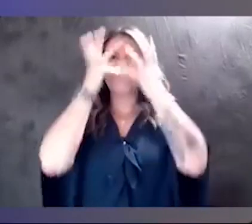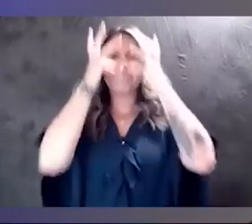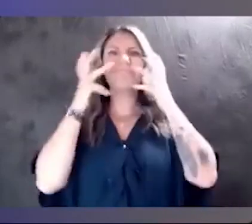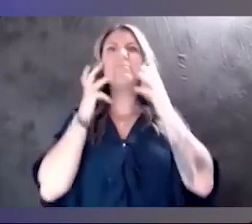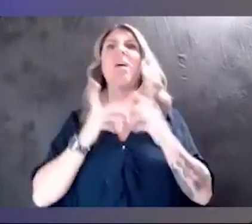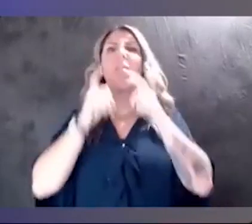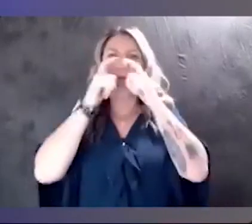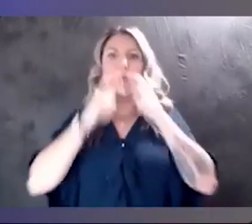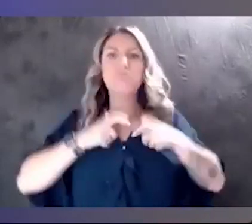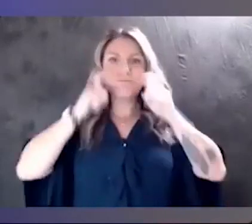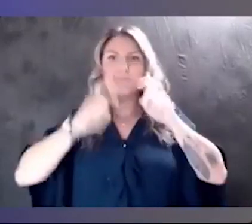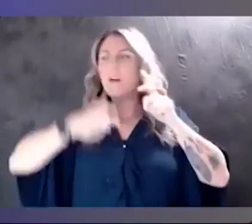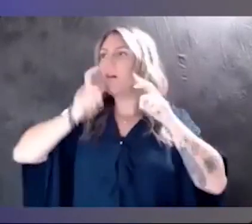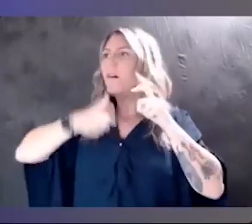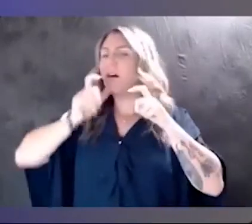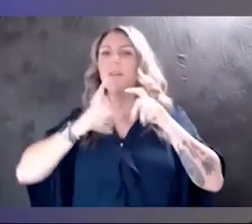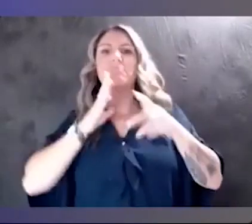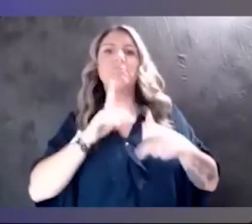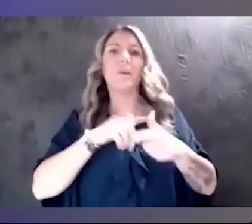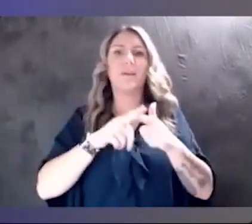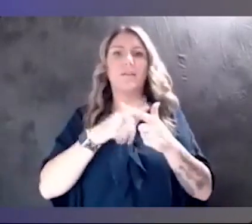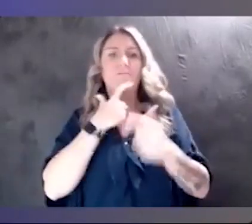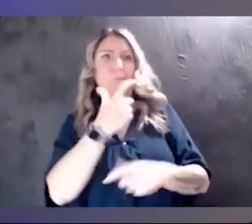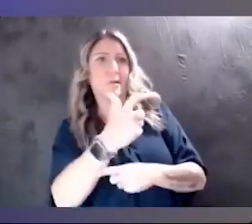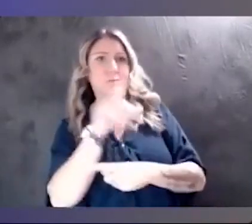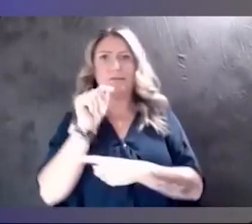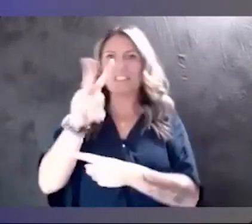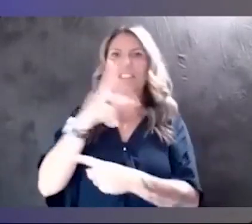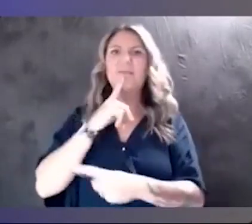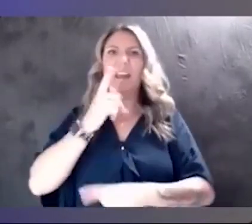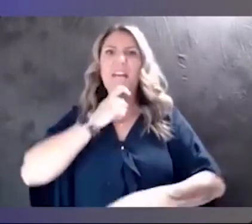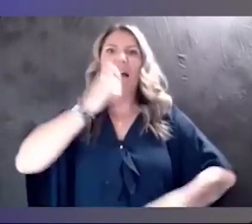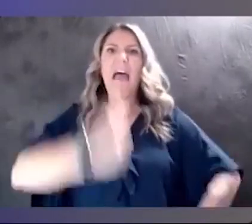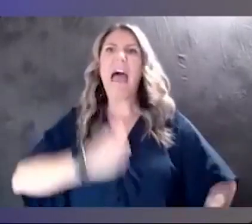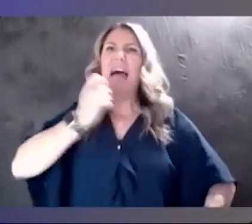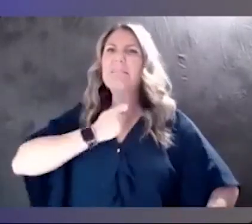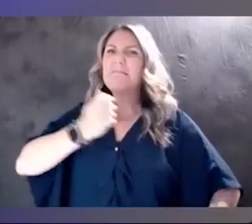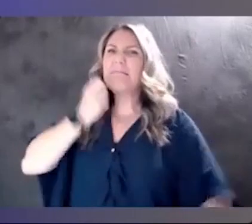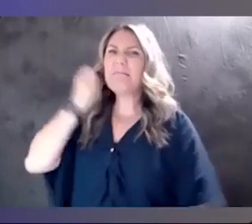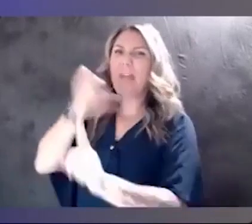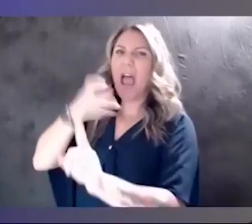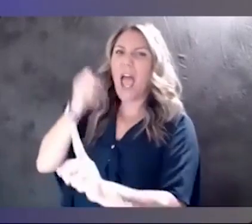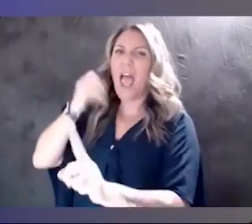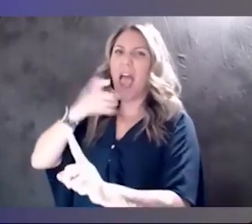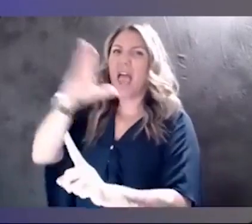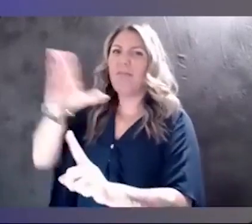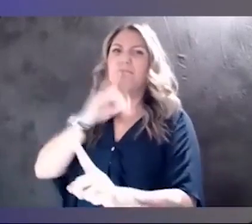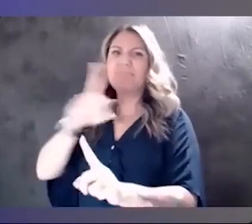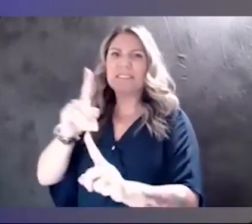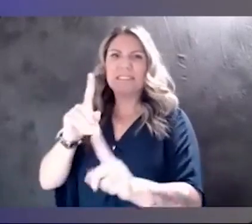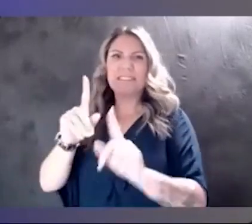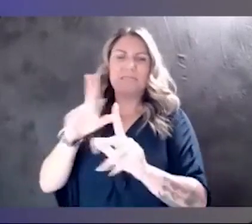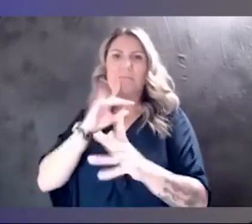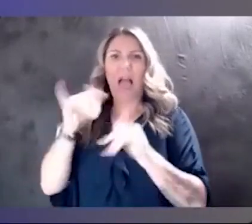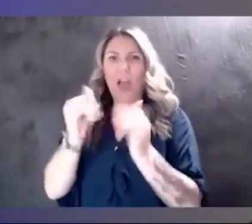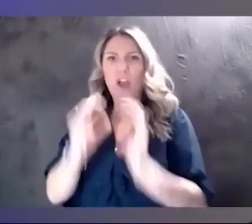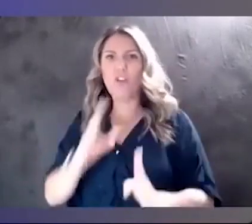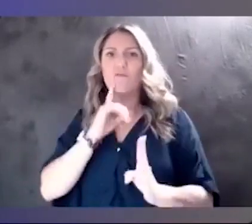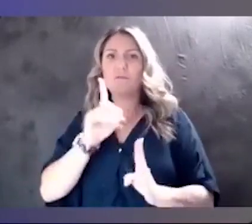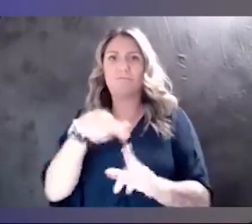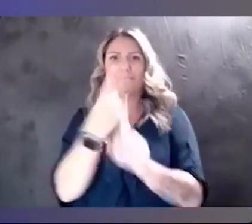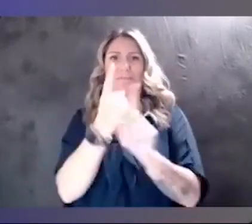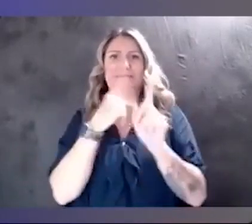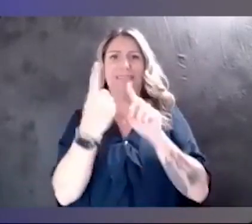back up. Watch the TV, you'll see a coach scream at his players with his mask down and then pull it back up while he stands alone. It's completely the opposite.